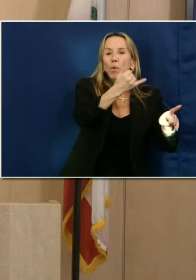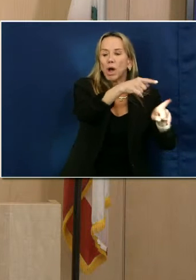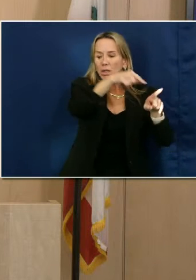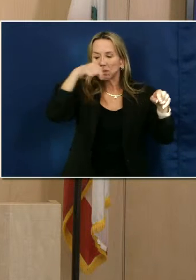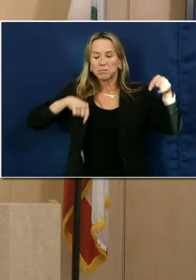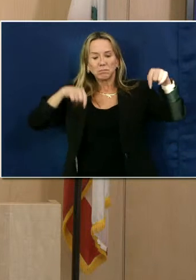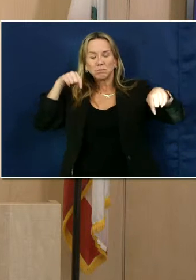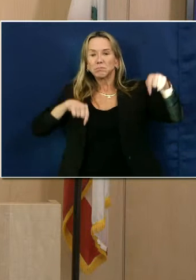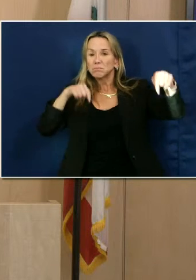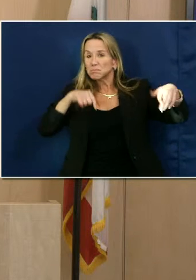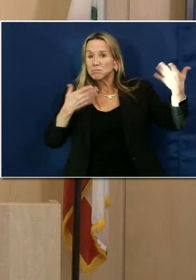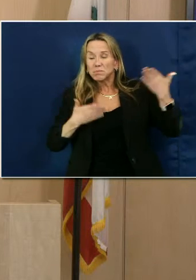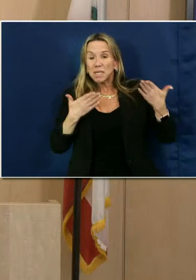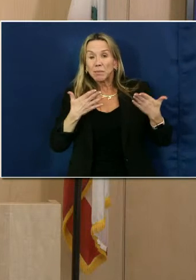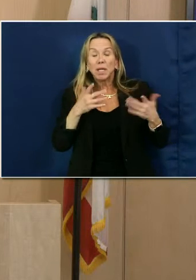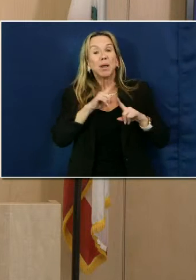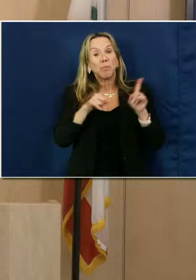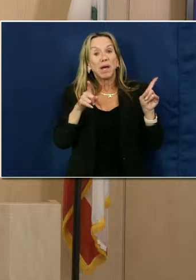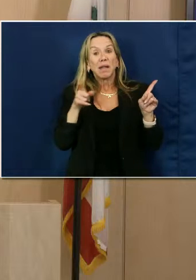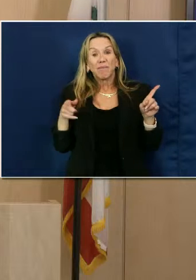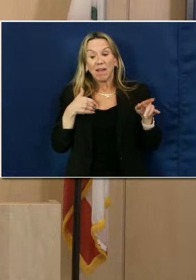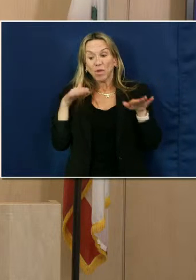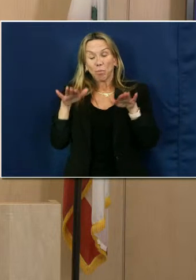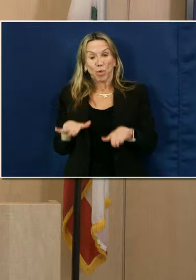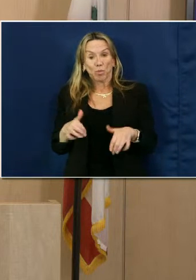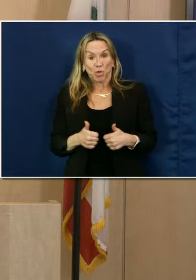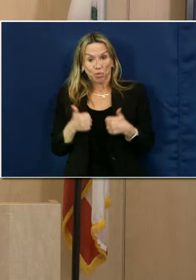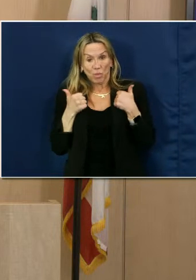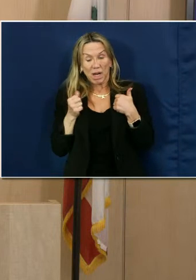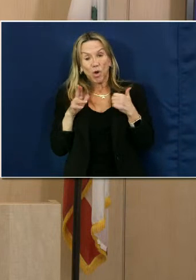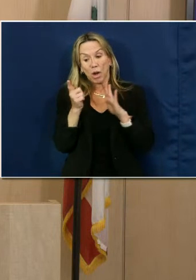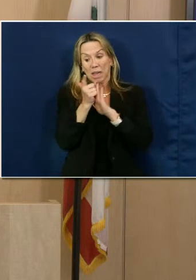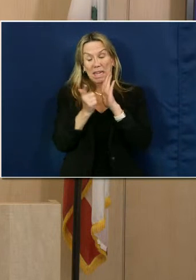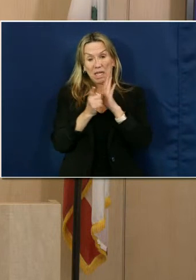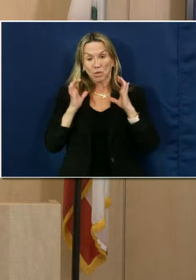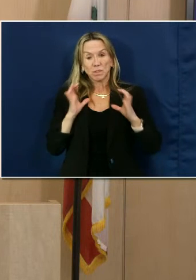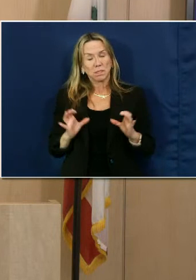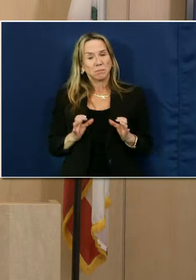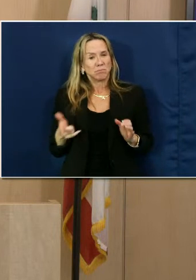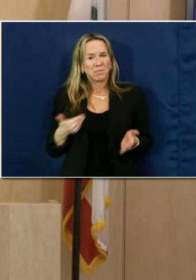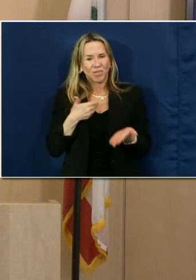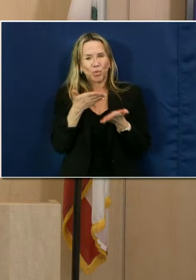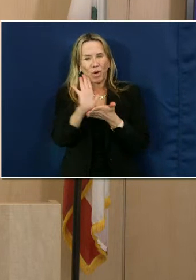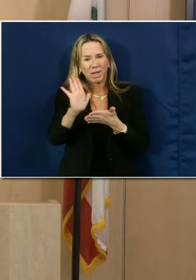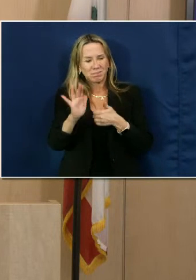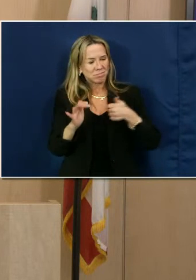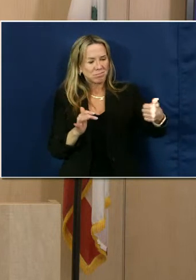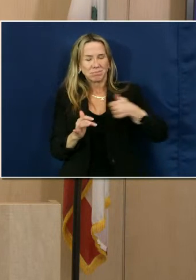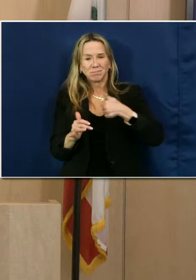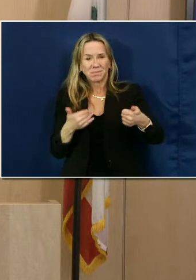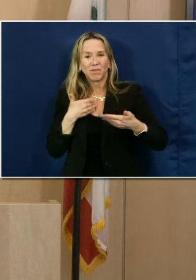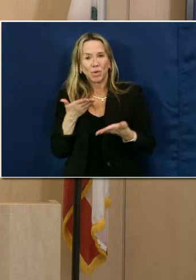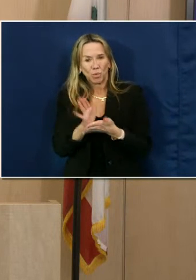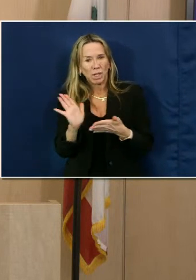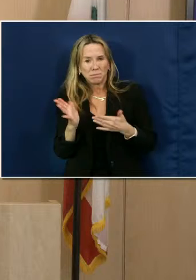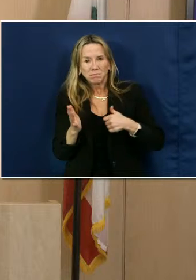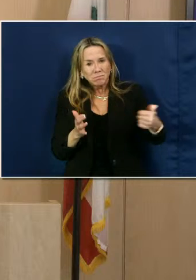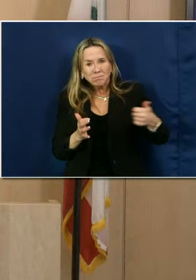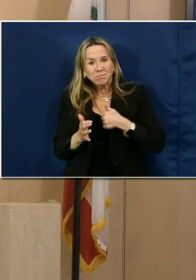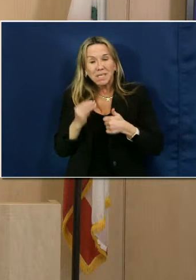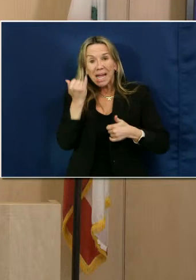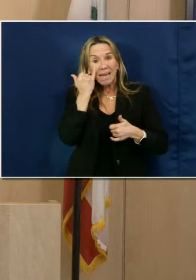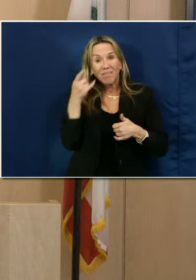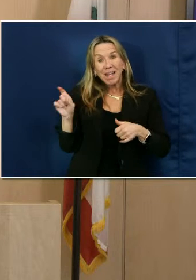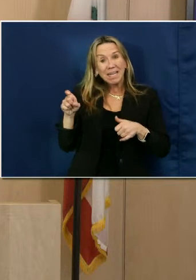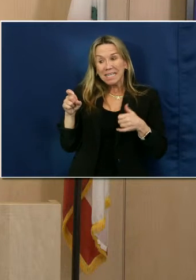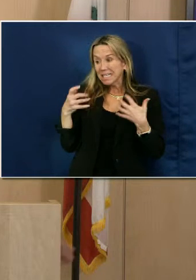permanent residents or legal citizens. So, and those individuals have the right to come across the border to seek health